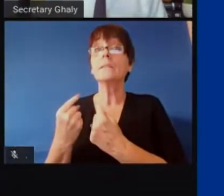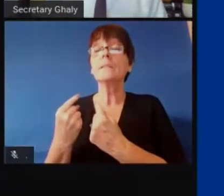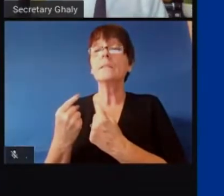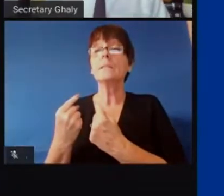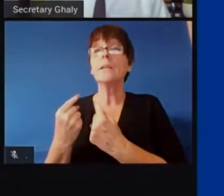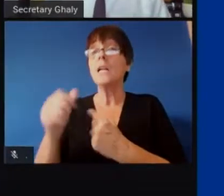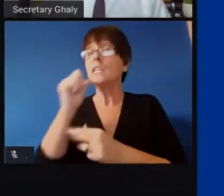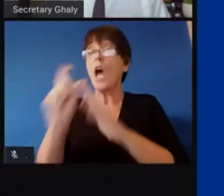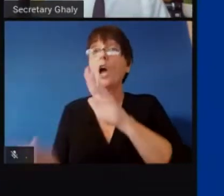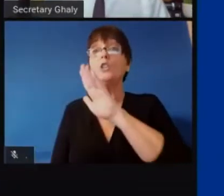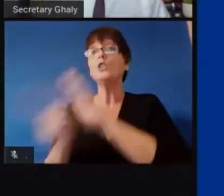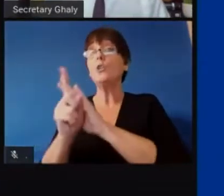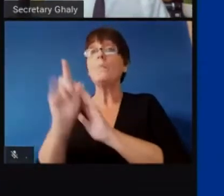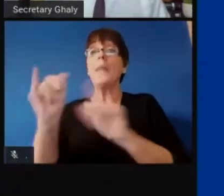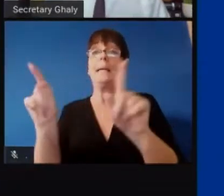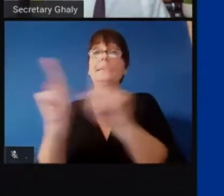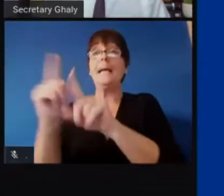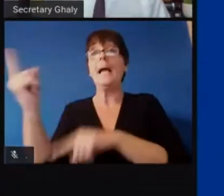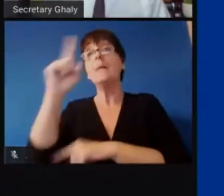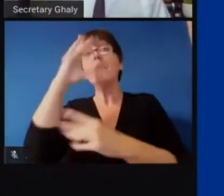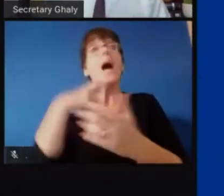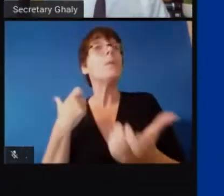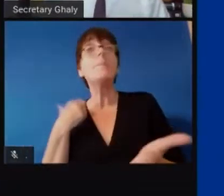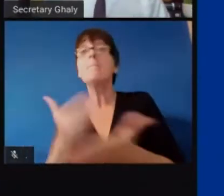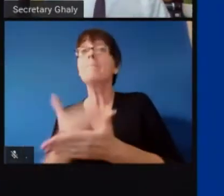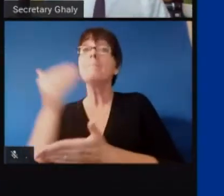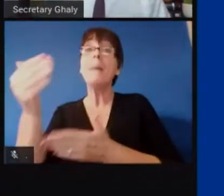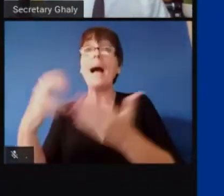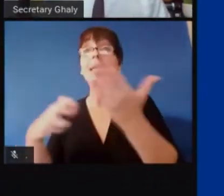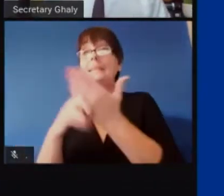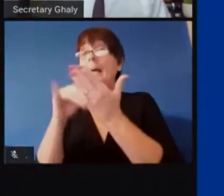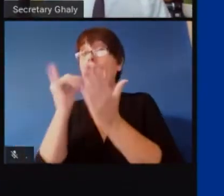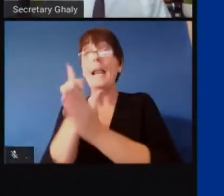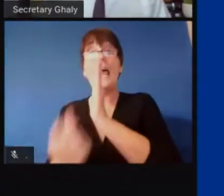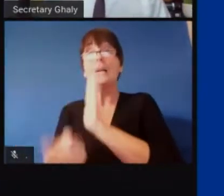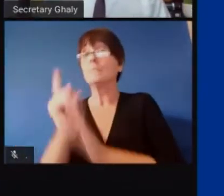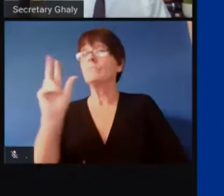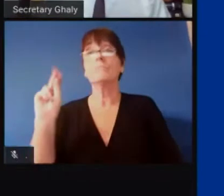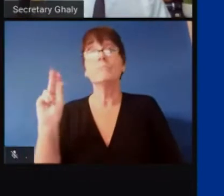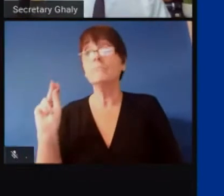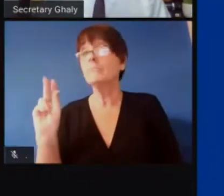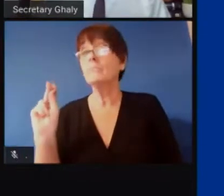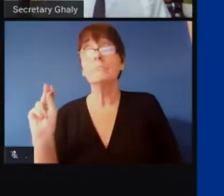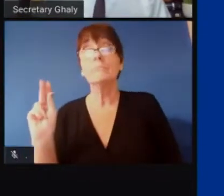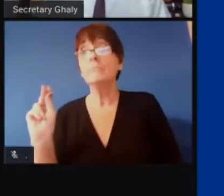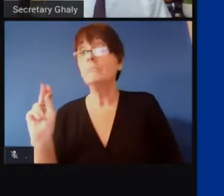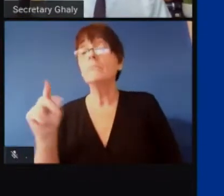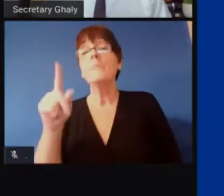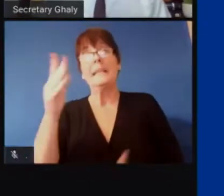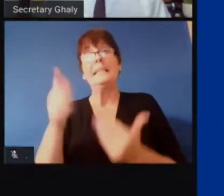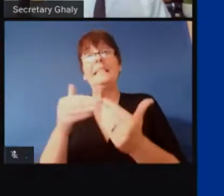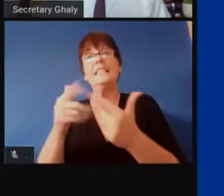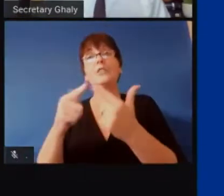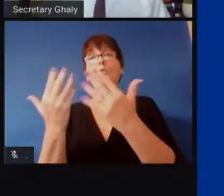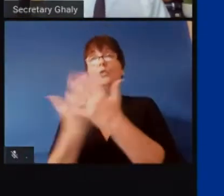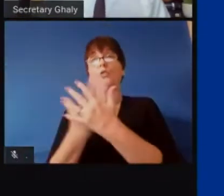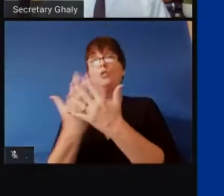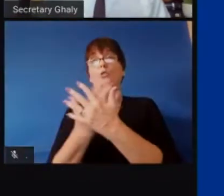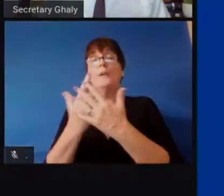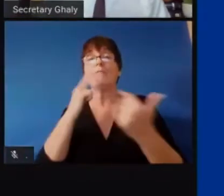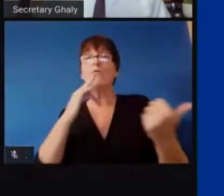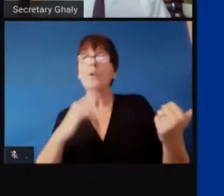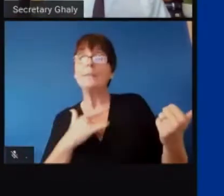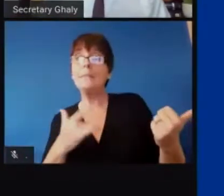not showing up the day of expecting to buy tickets, that they'll have the ability then to screen guests for symptoms